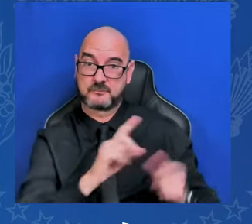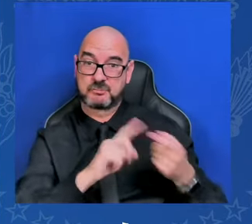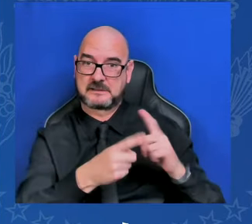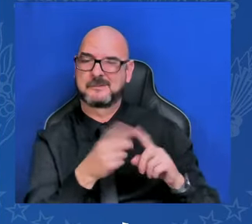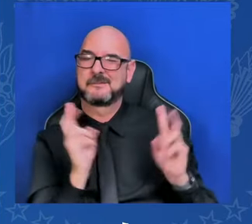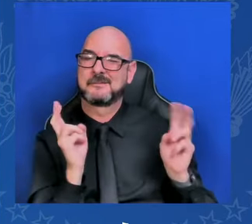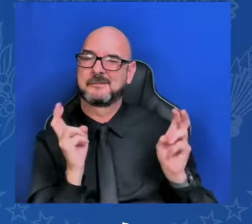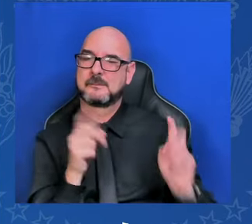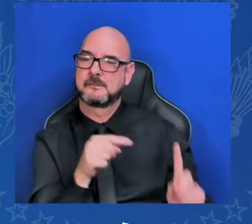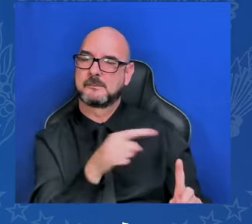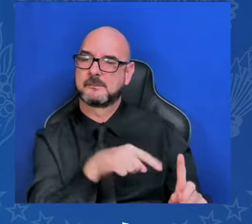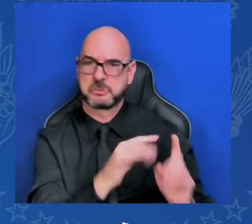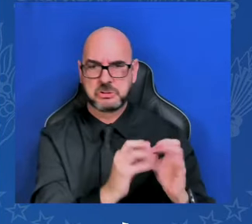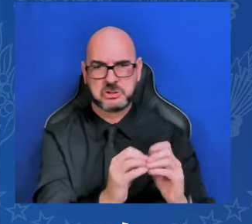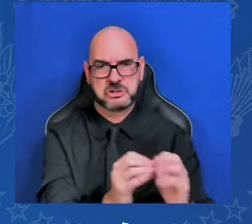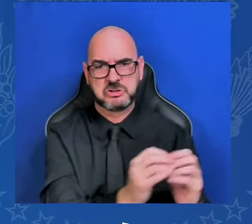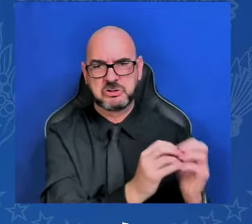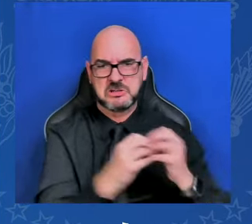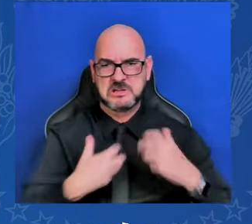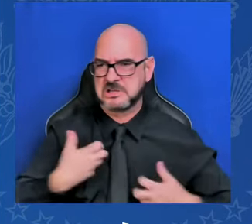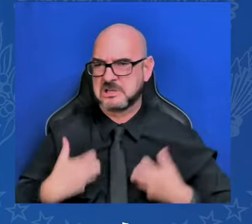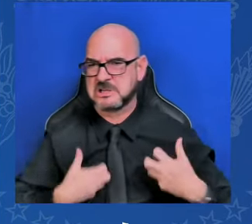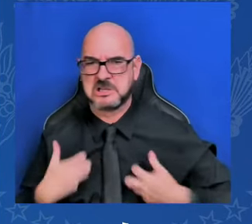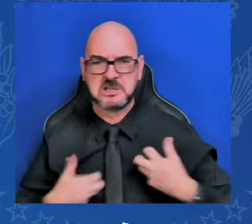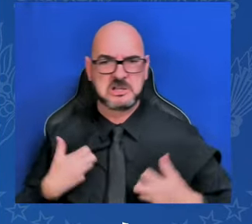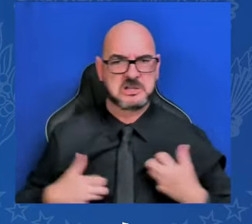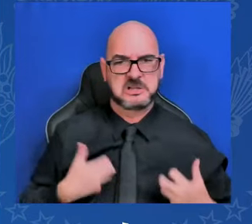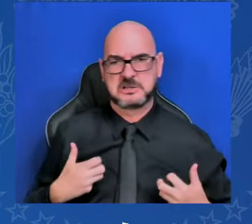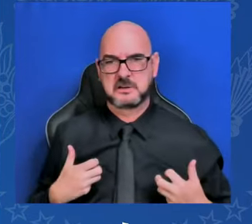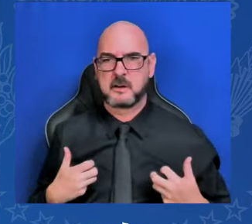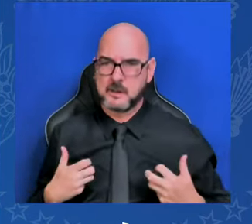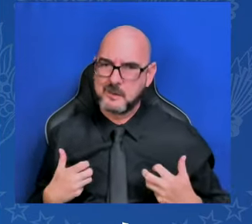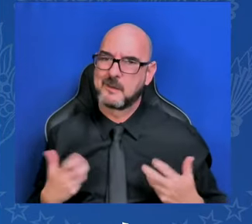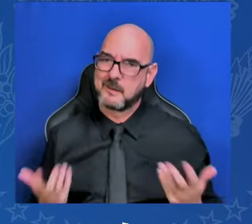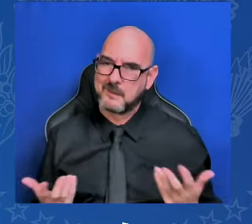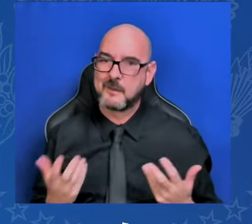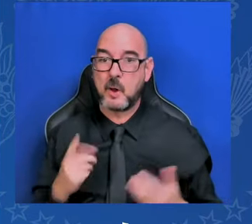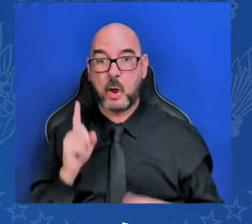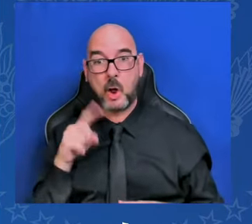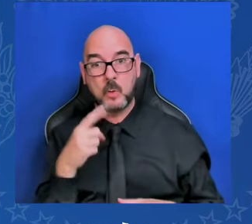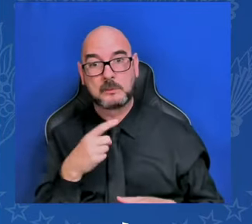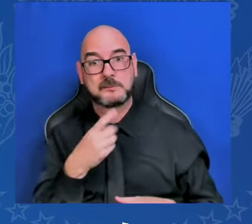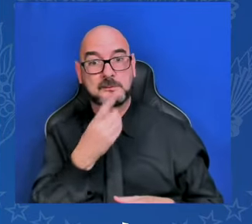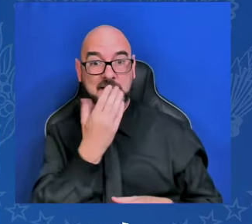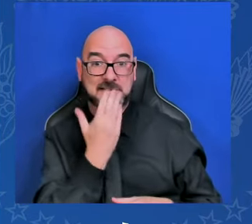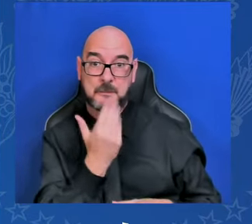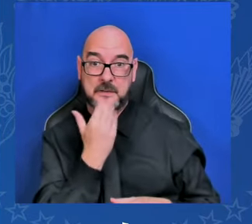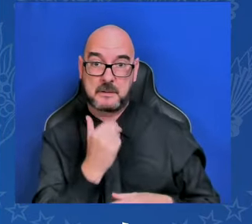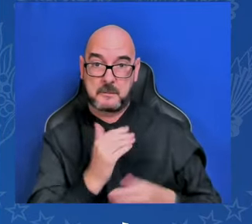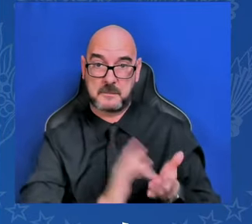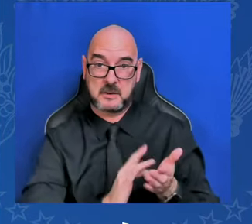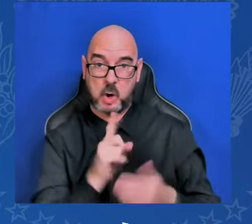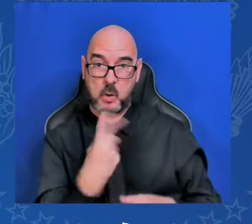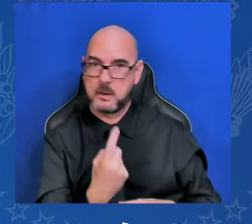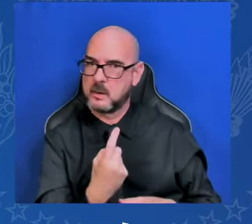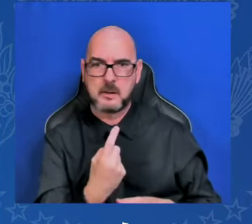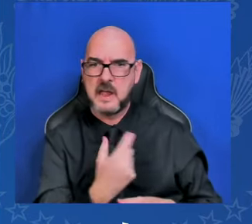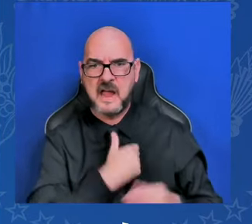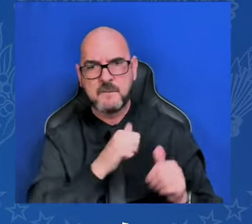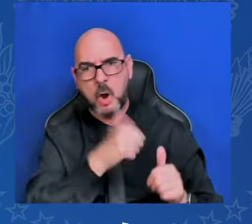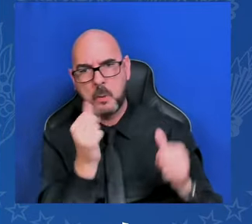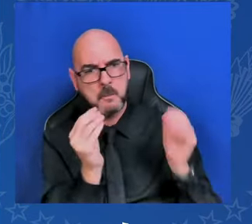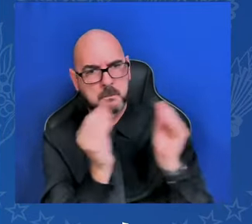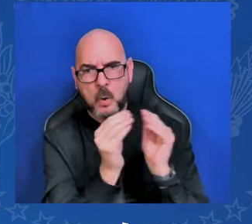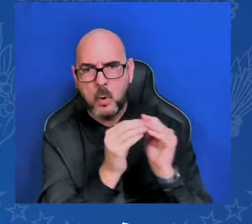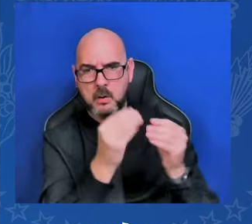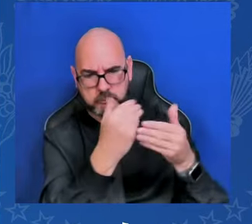talked about dealing with insulin, $35 a month, save the save the individual a lot of money. But guess what? It